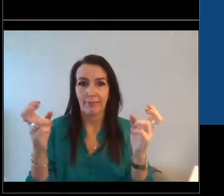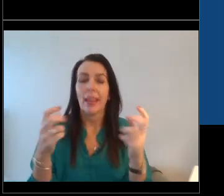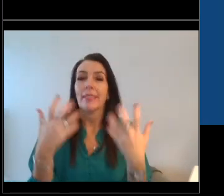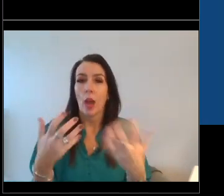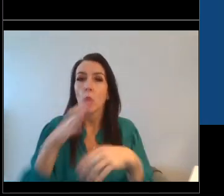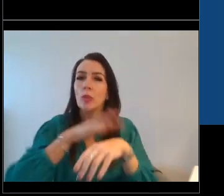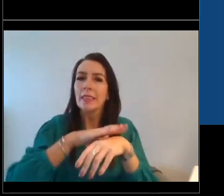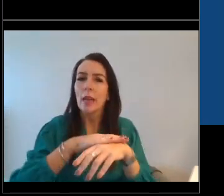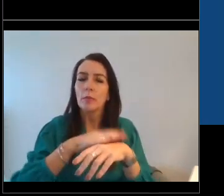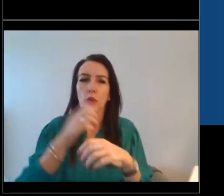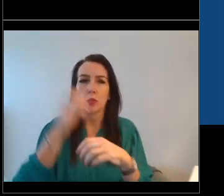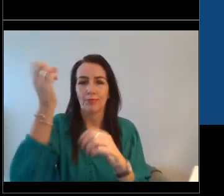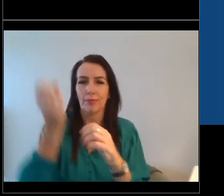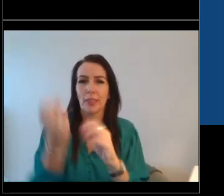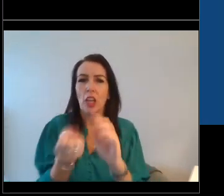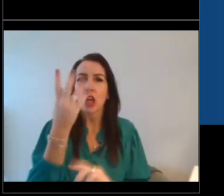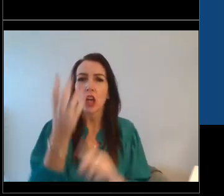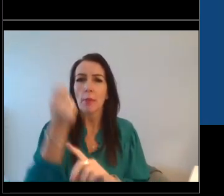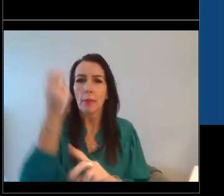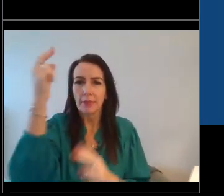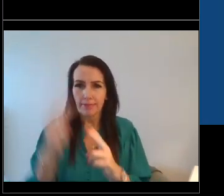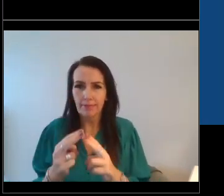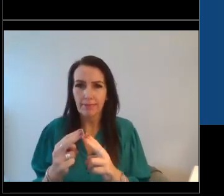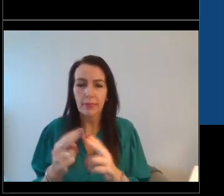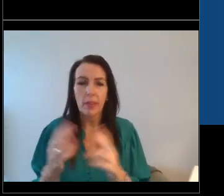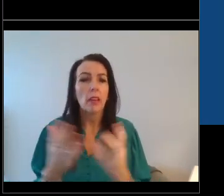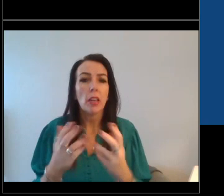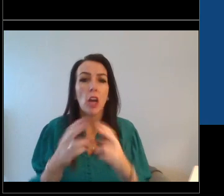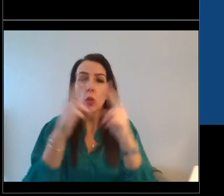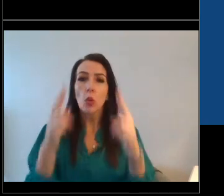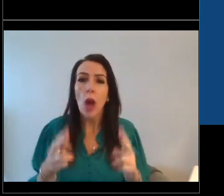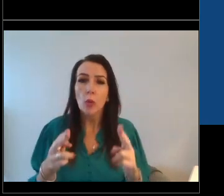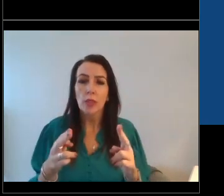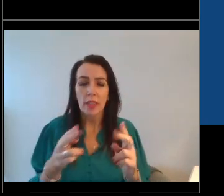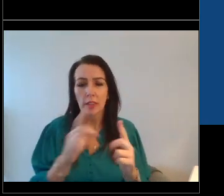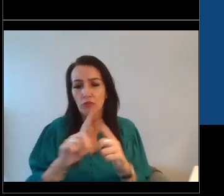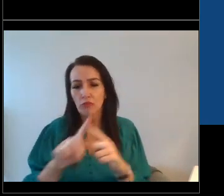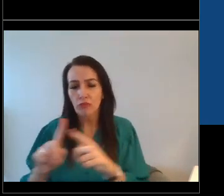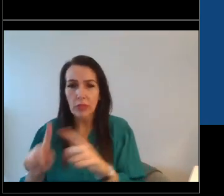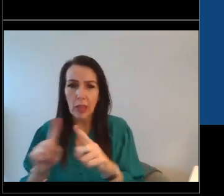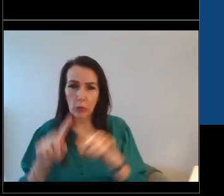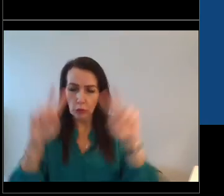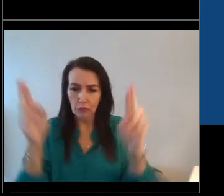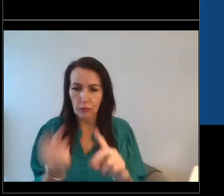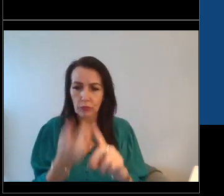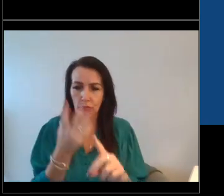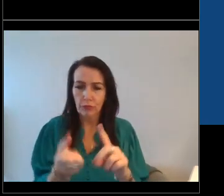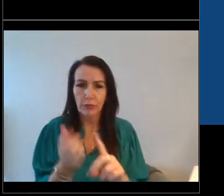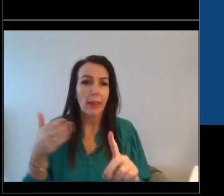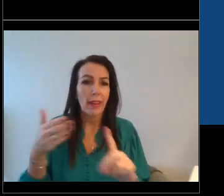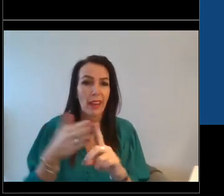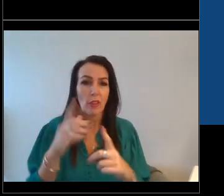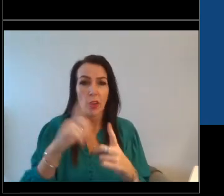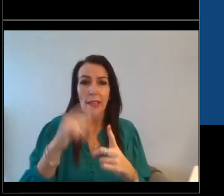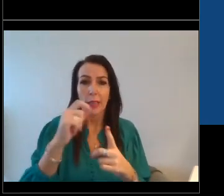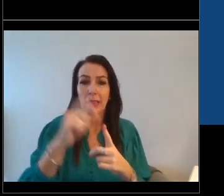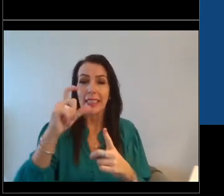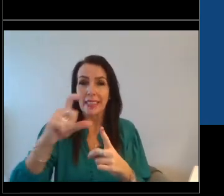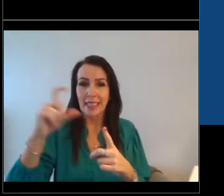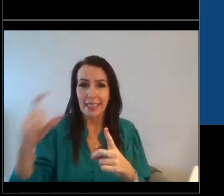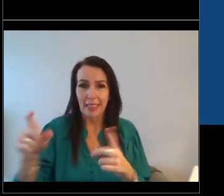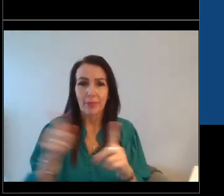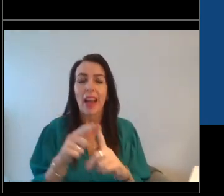we'll be discussing how to decarbonize your housing portfolio, planning for EPC C and the net zero carbon transition. My